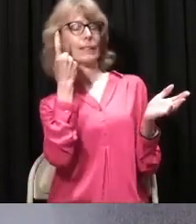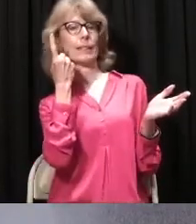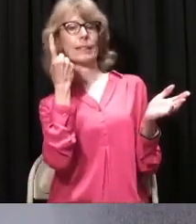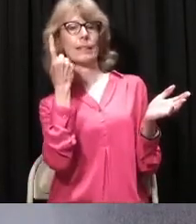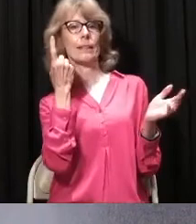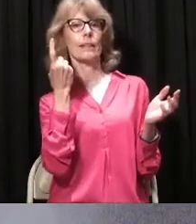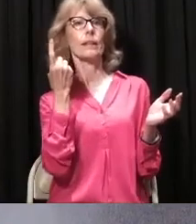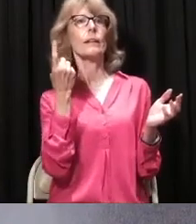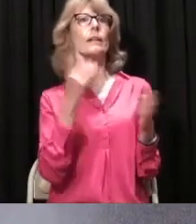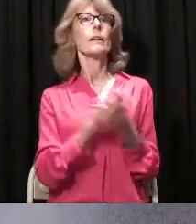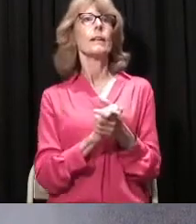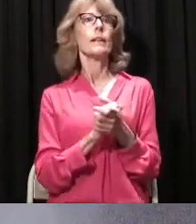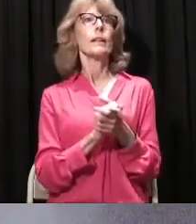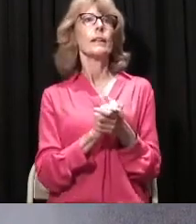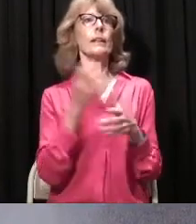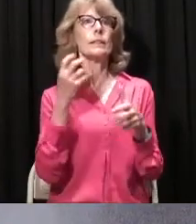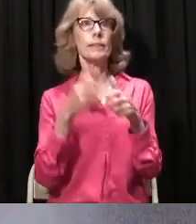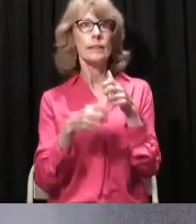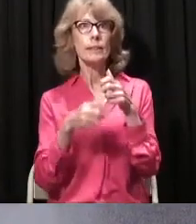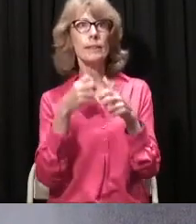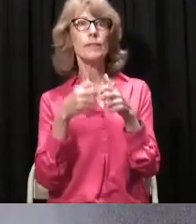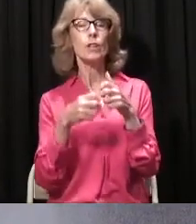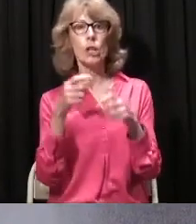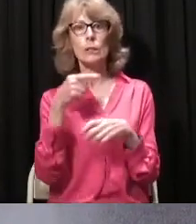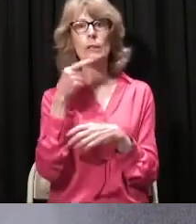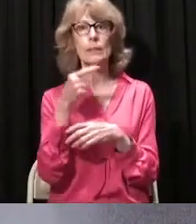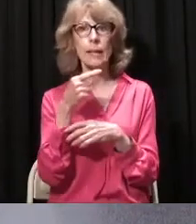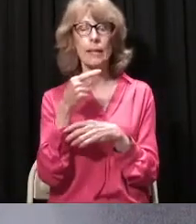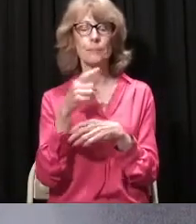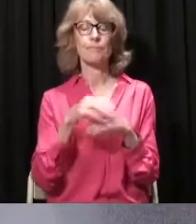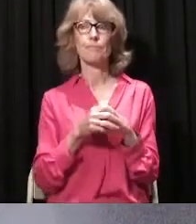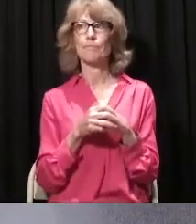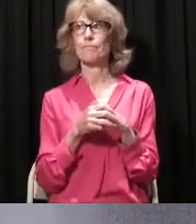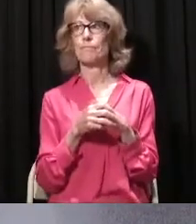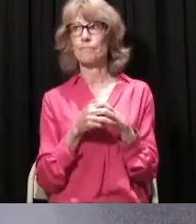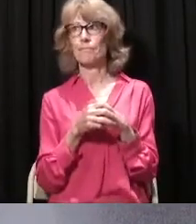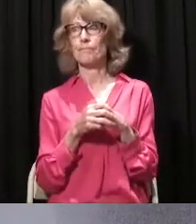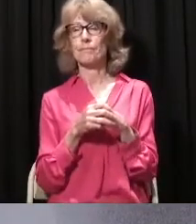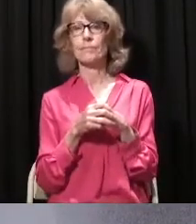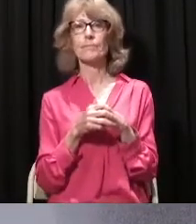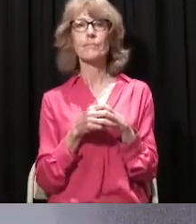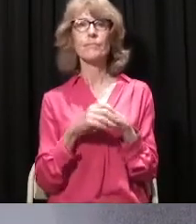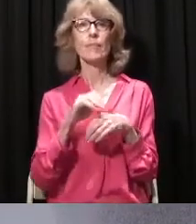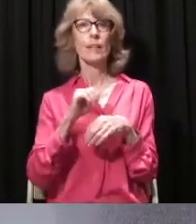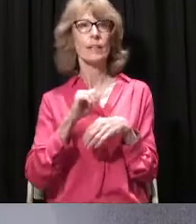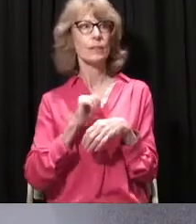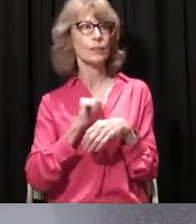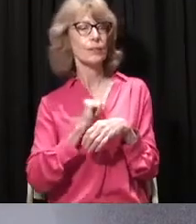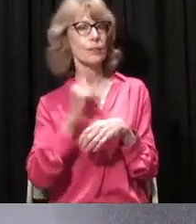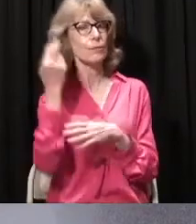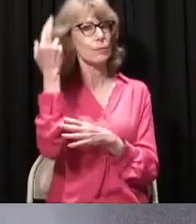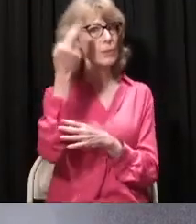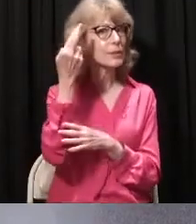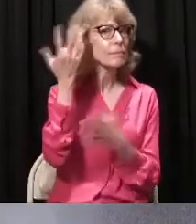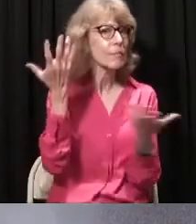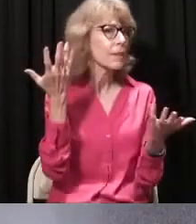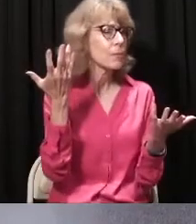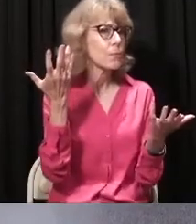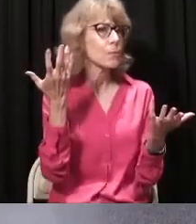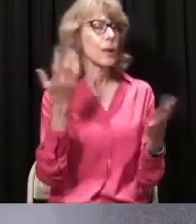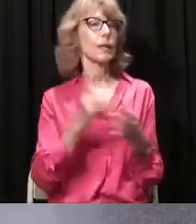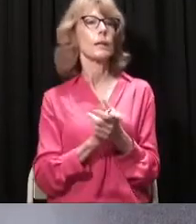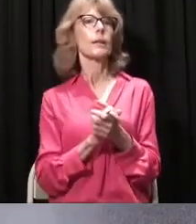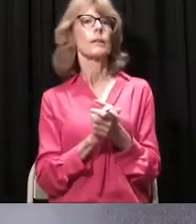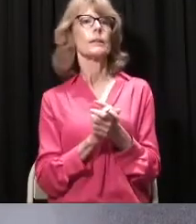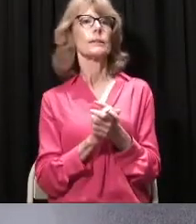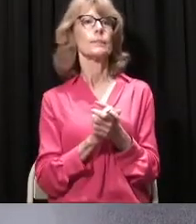difficult to pronounce. I had to practice saying actualization many times. So what's self-actualization? Self-actualization is the